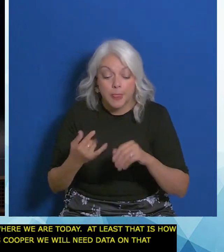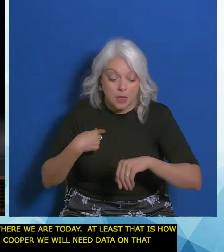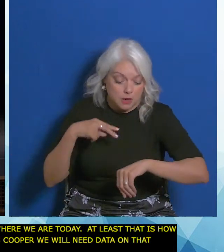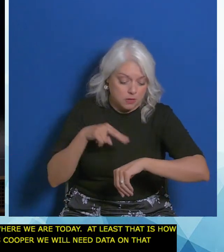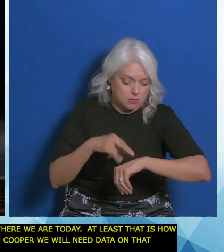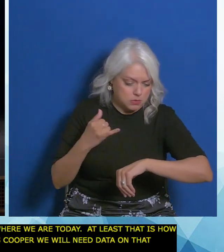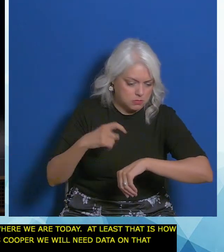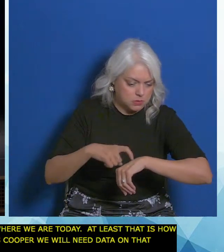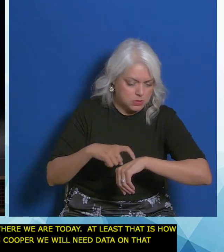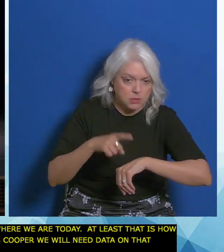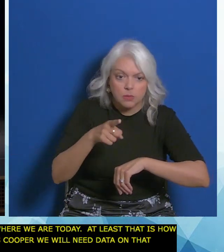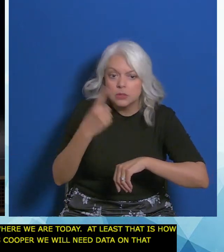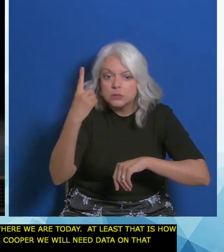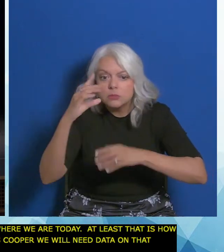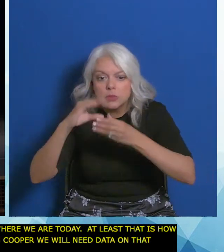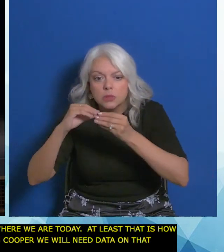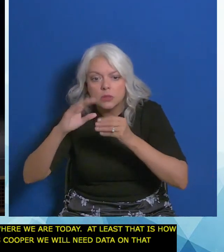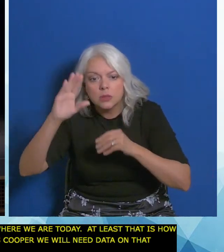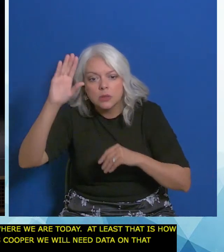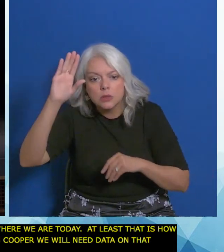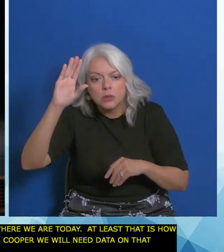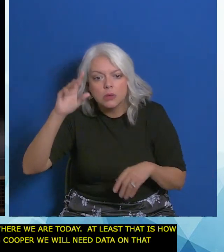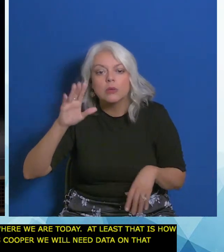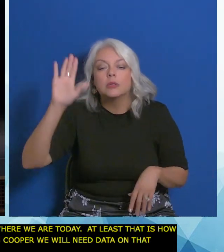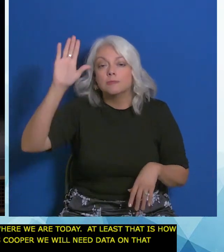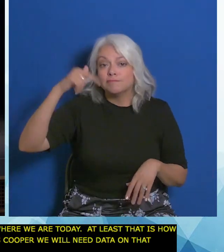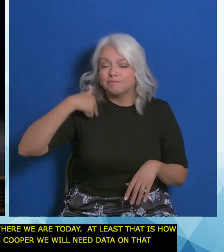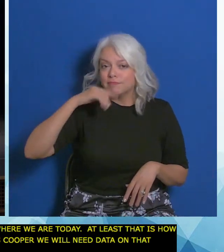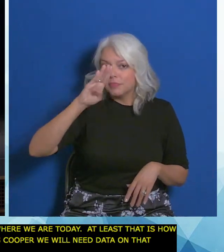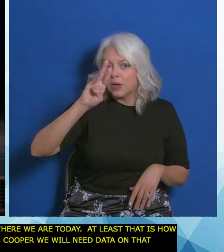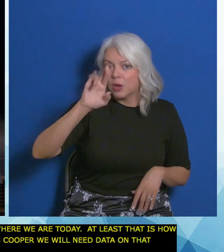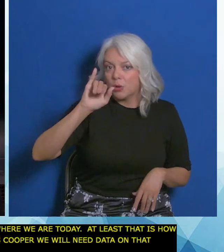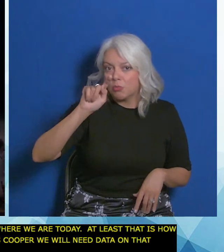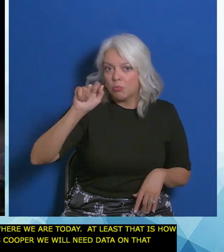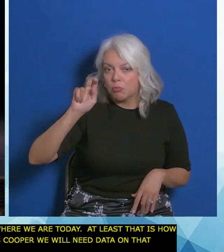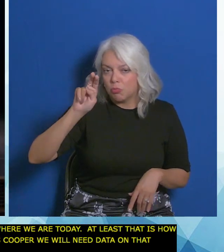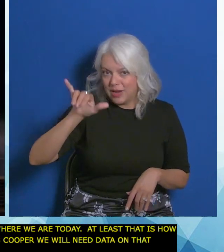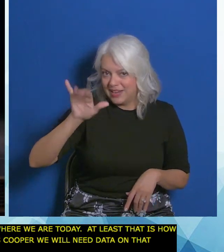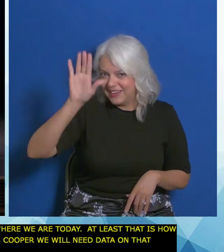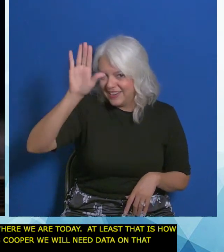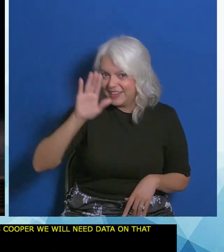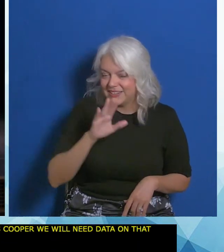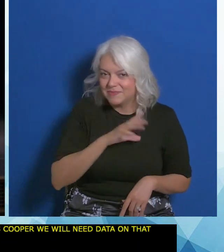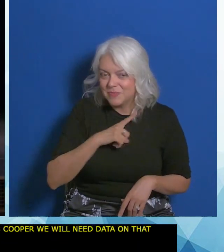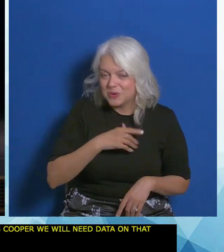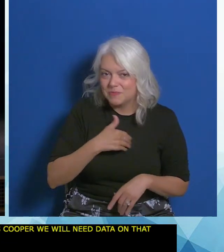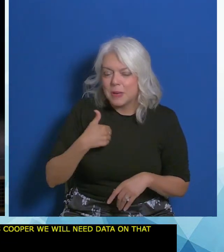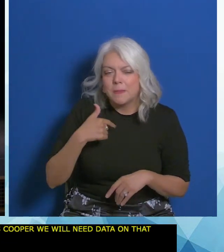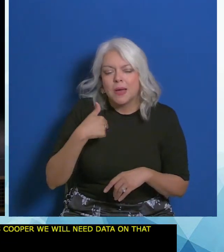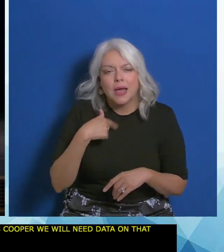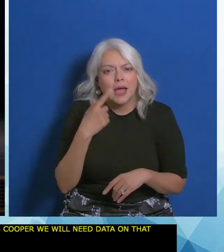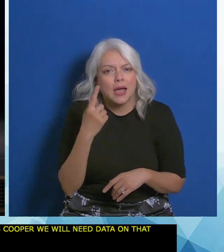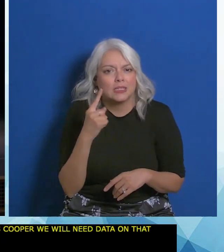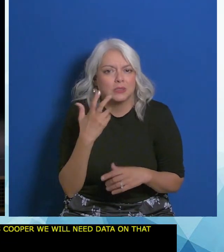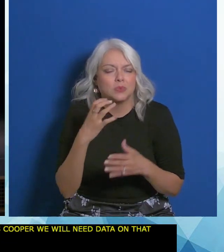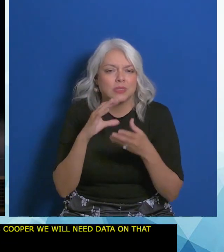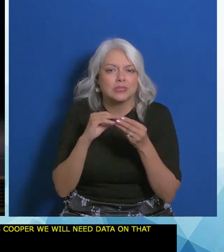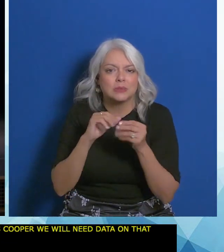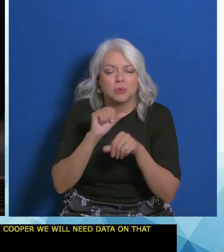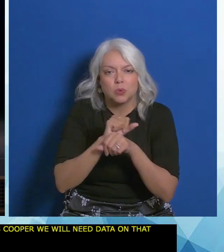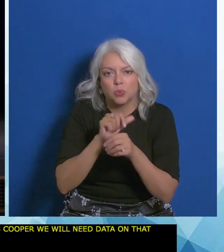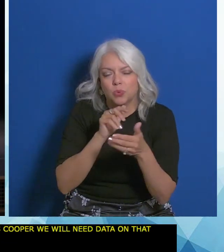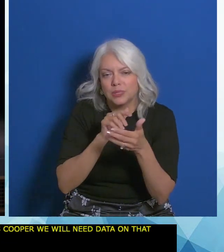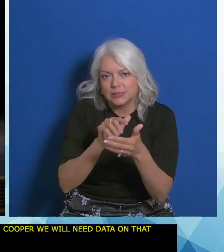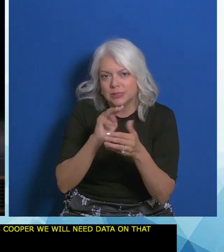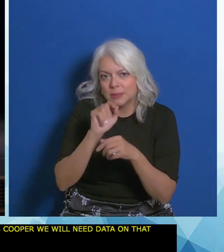Oh, do you have something to say? Yeah, I just want to this is Board Member Brittany. I just want to say, about the work study and the